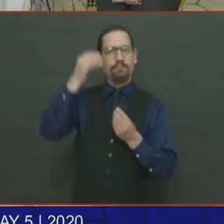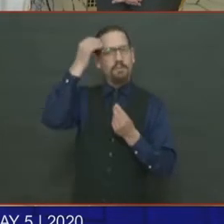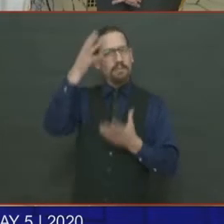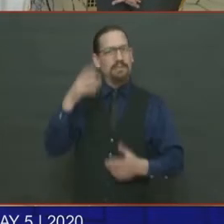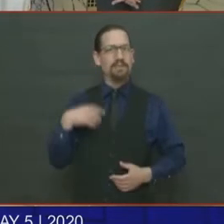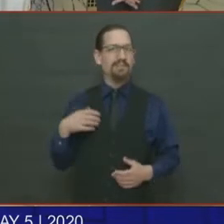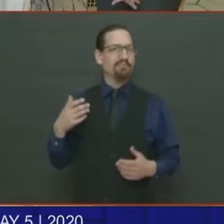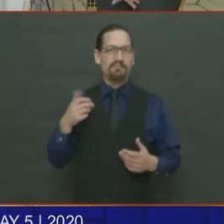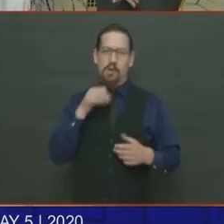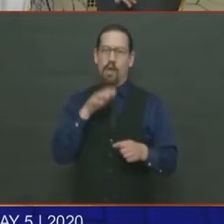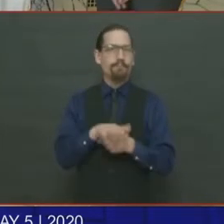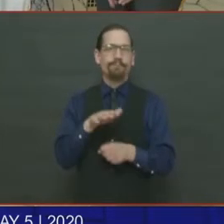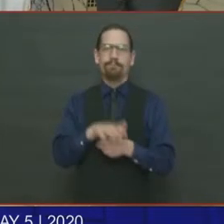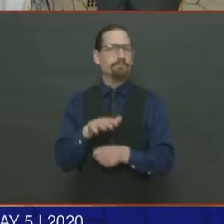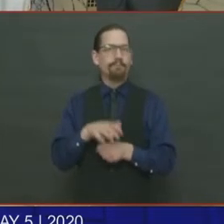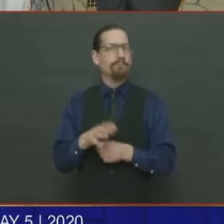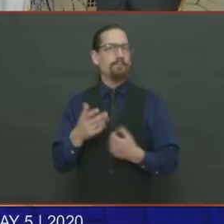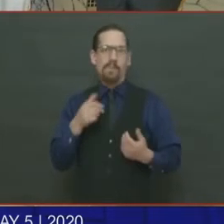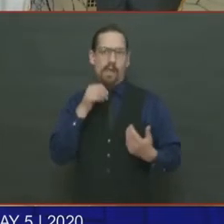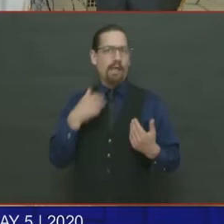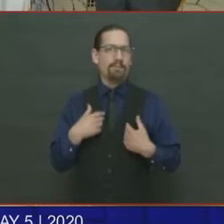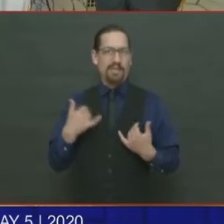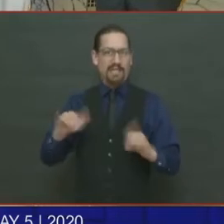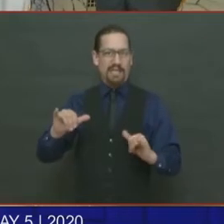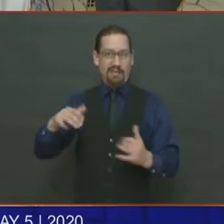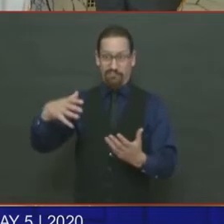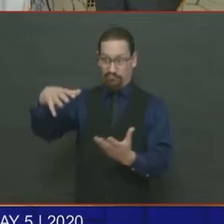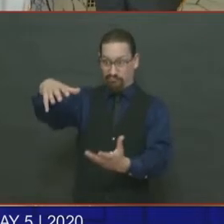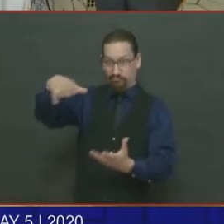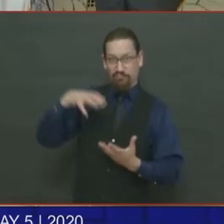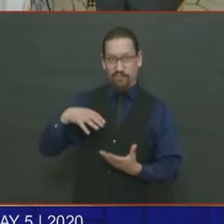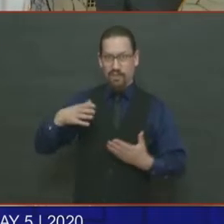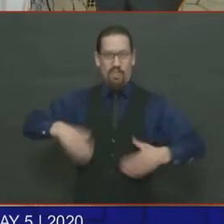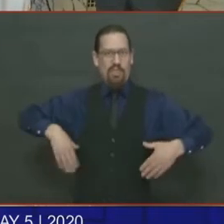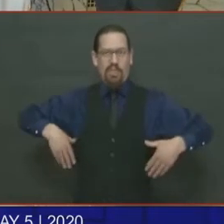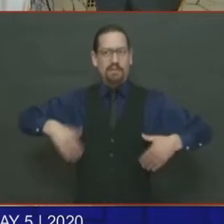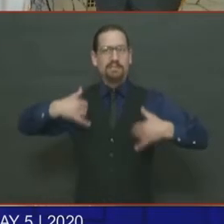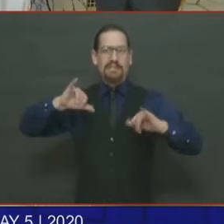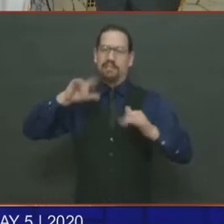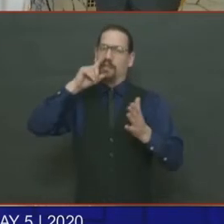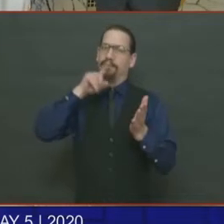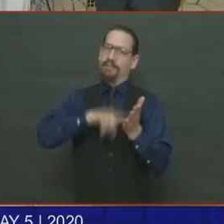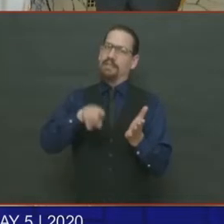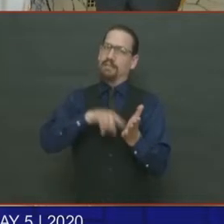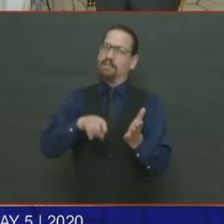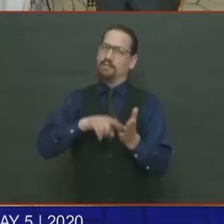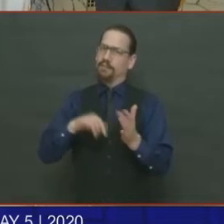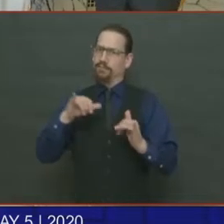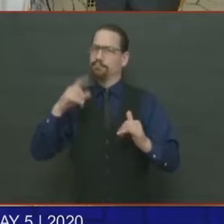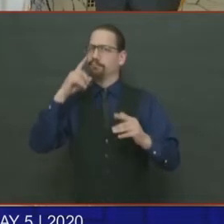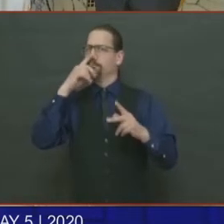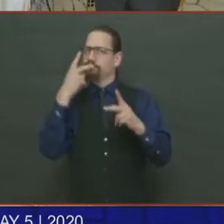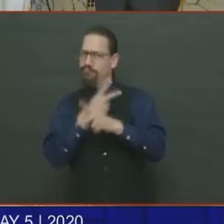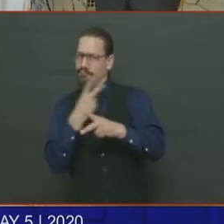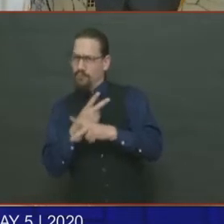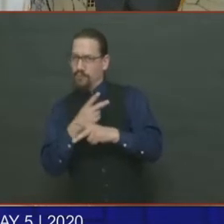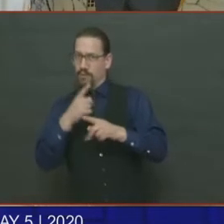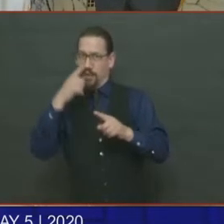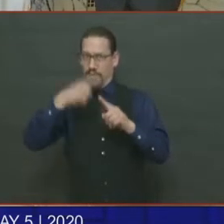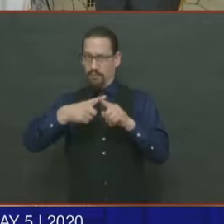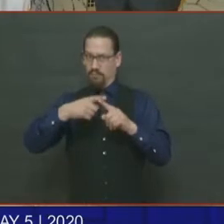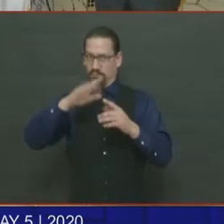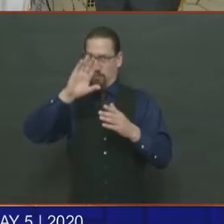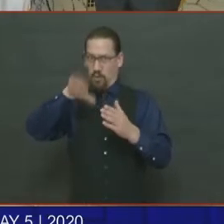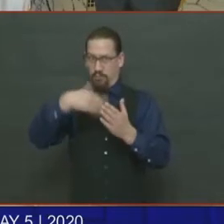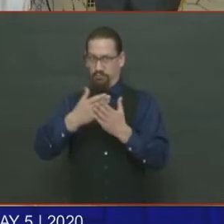situation, before I can answer your question around what we might do about it. John DePietro